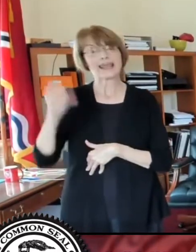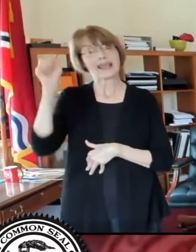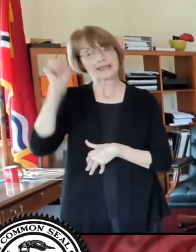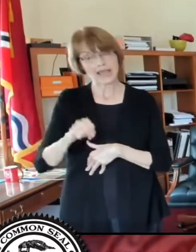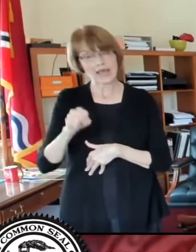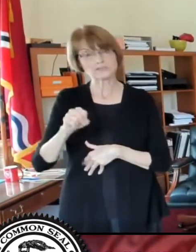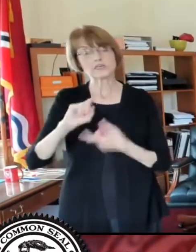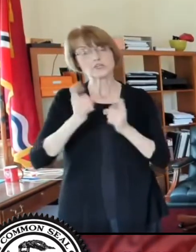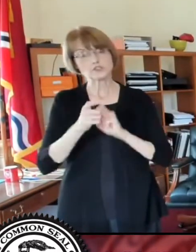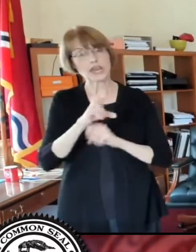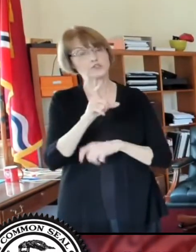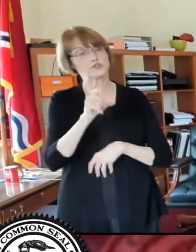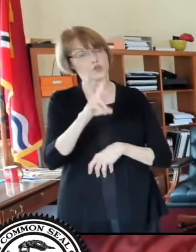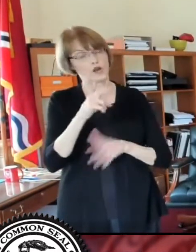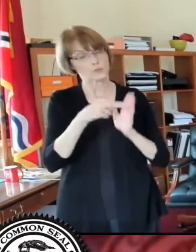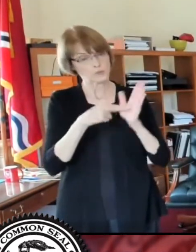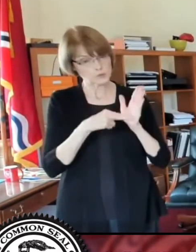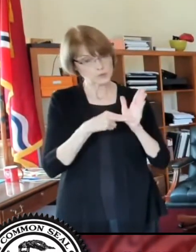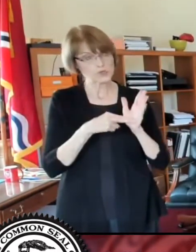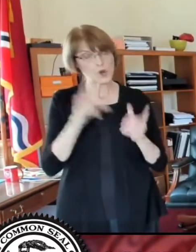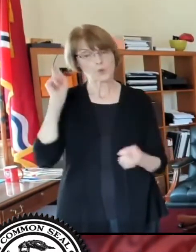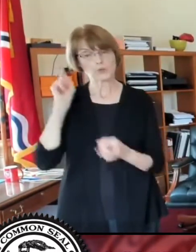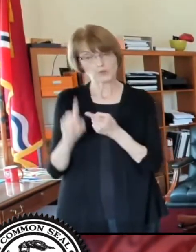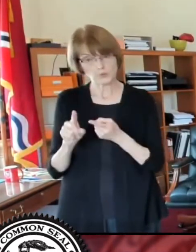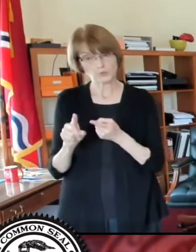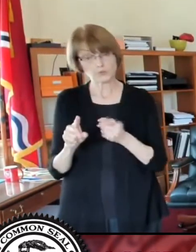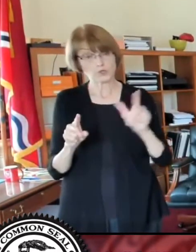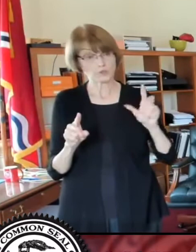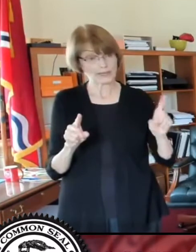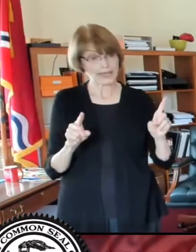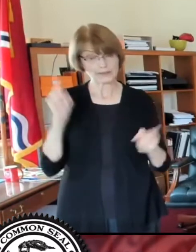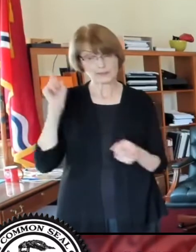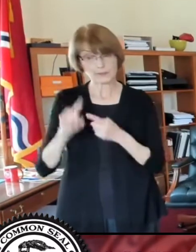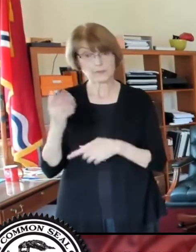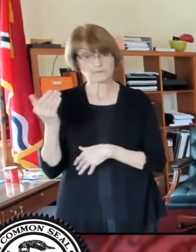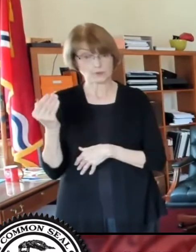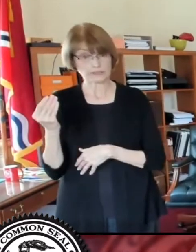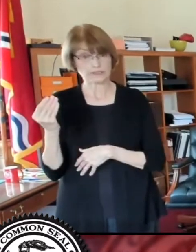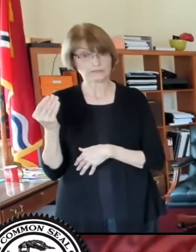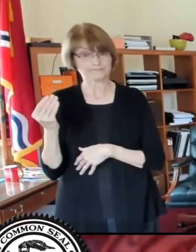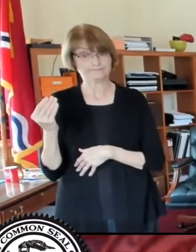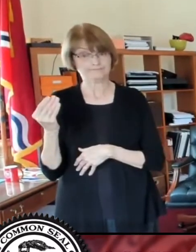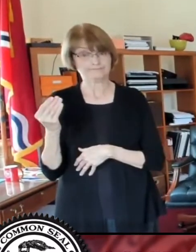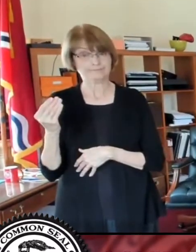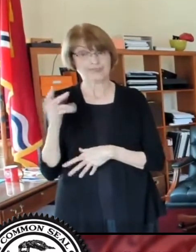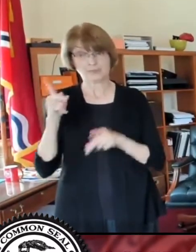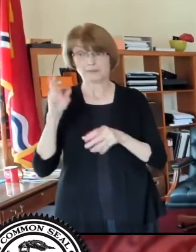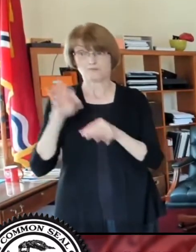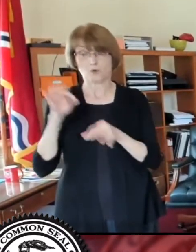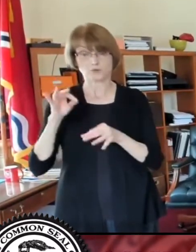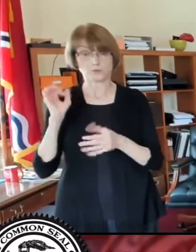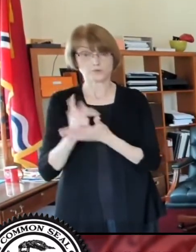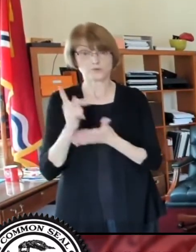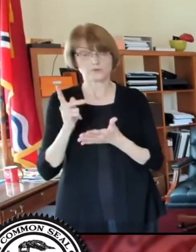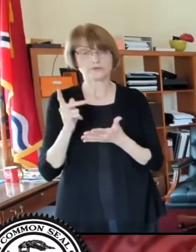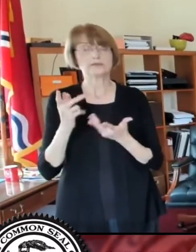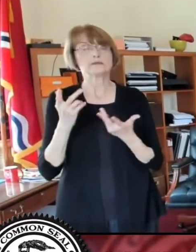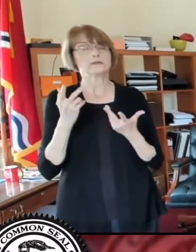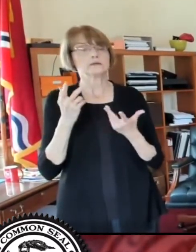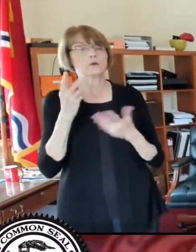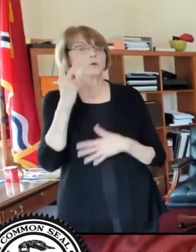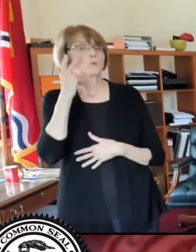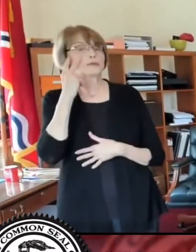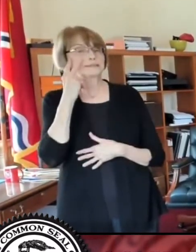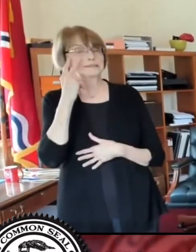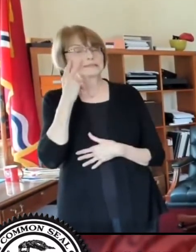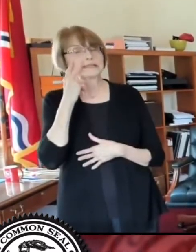the charter to reduce the size of the Board of Aldermen from 28 to 14. So we'll see if that bill comes